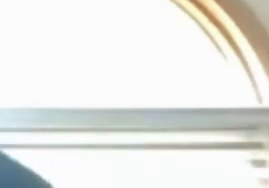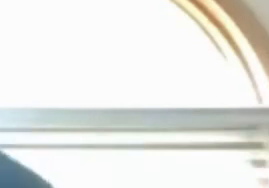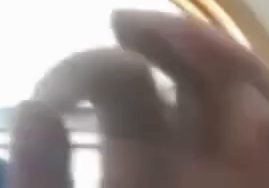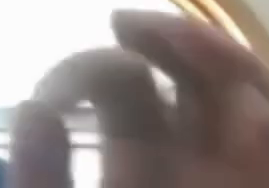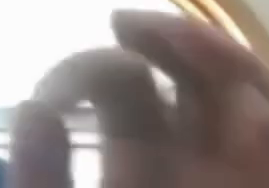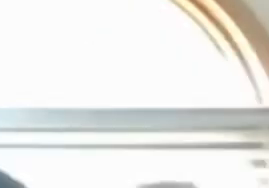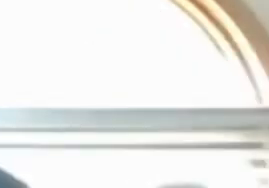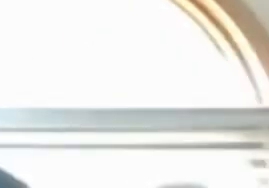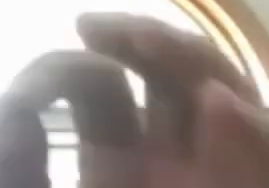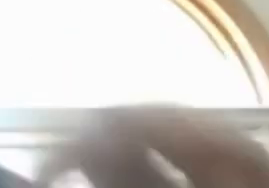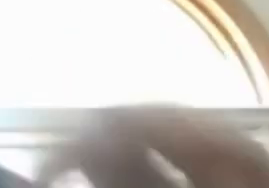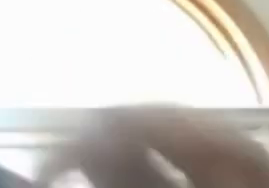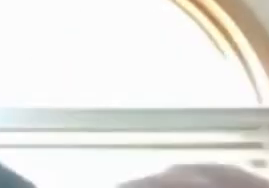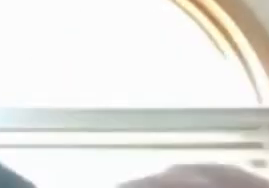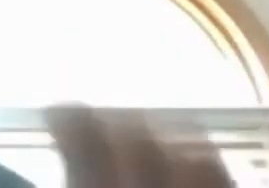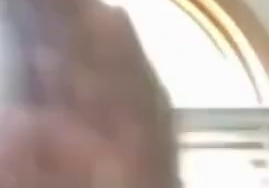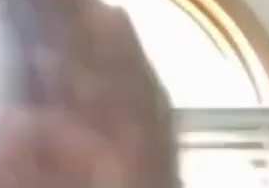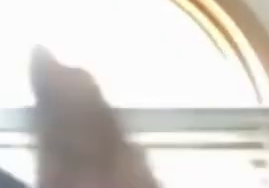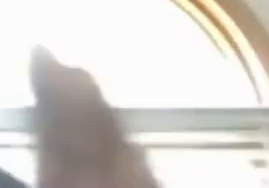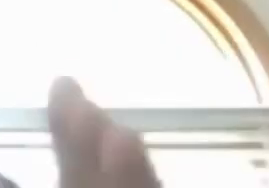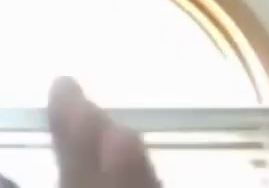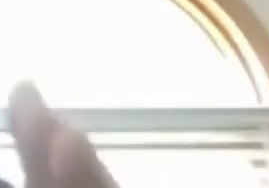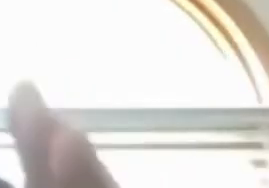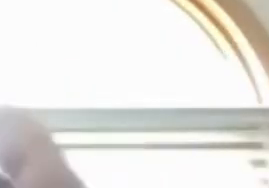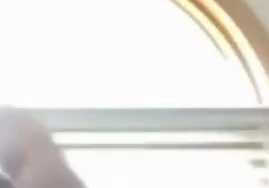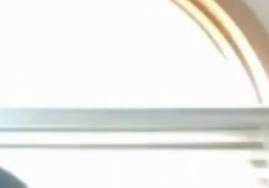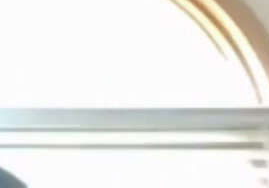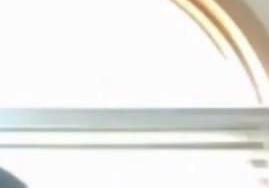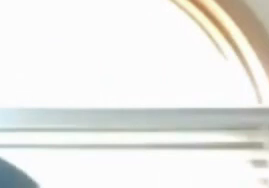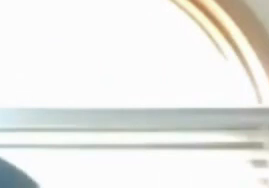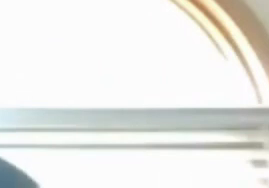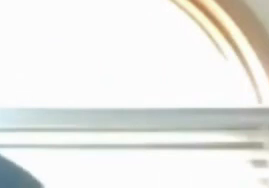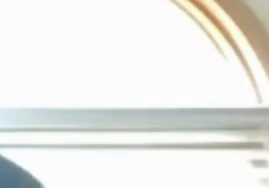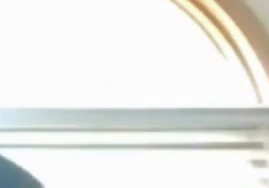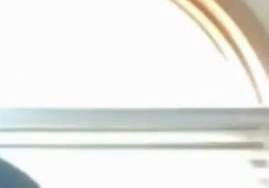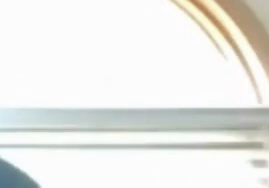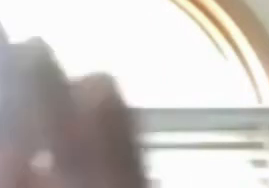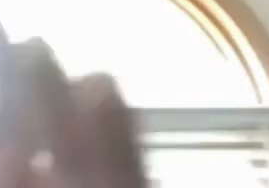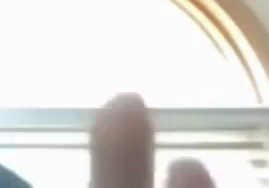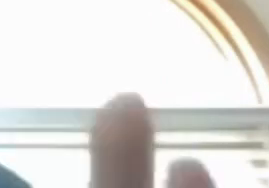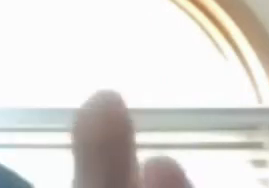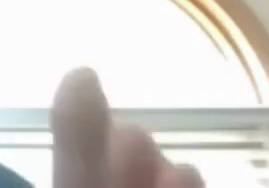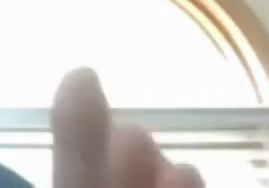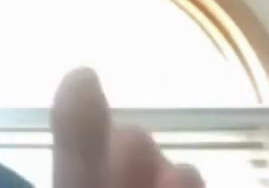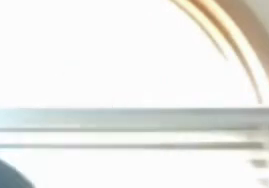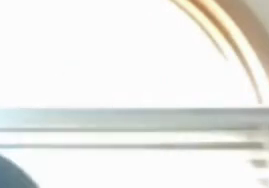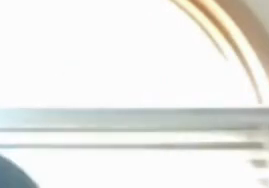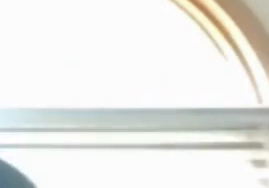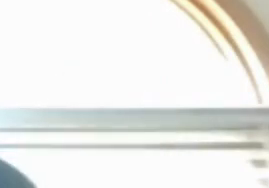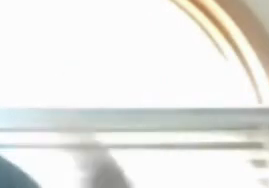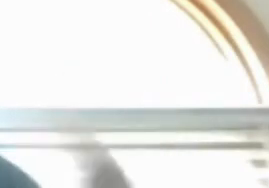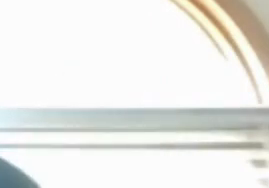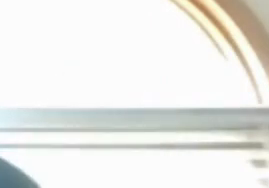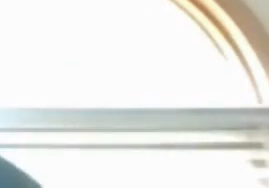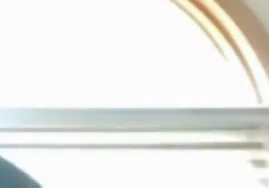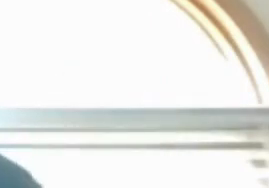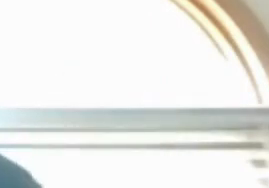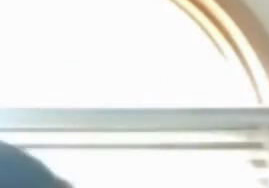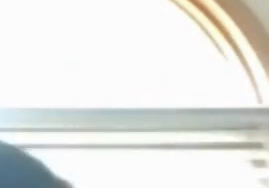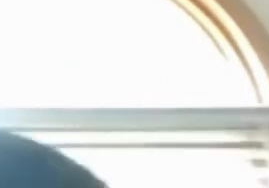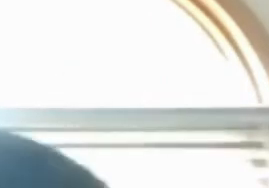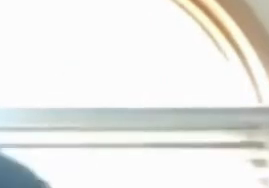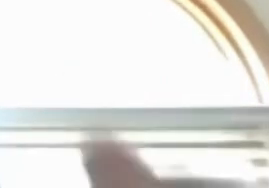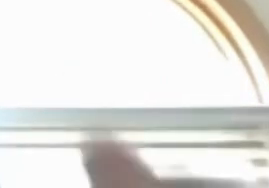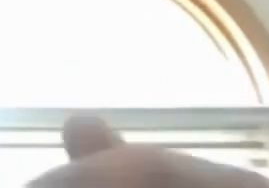Report, Inclusion and Education, All Means All. And first off, I want to do a little bit of housekeeping to make